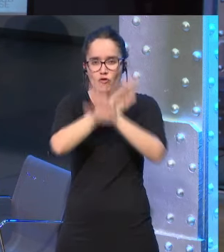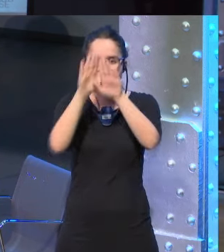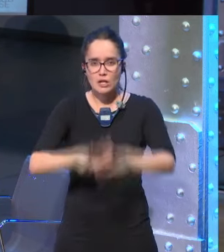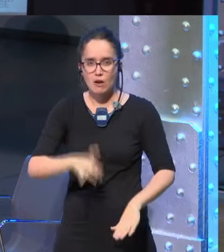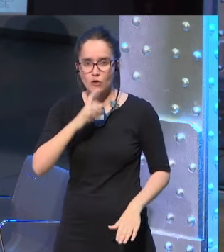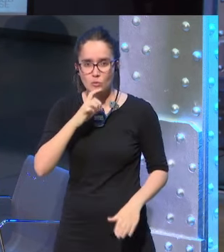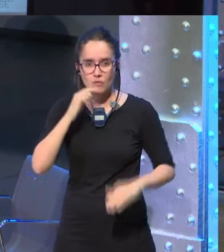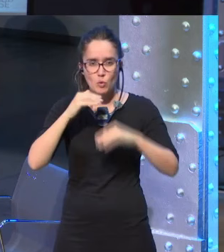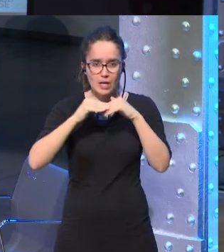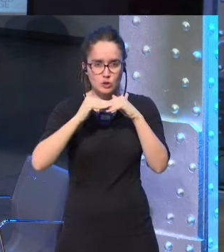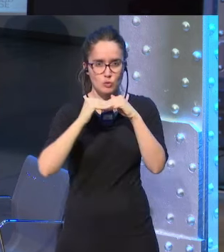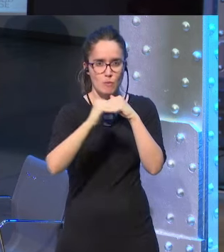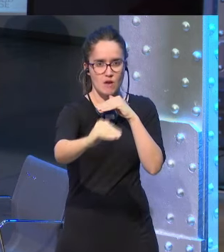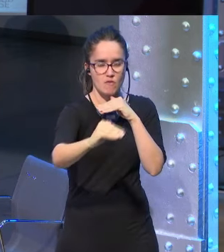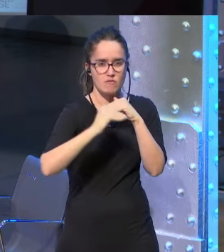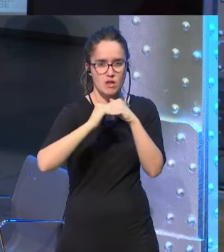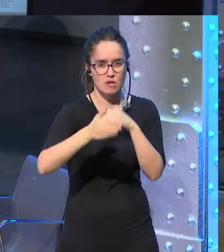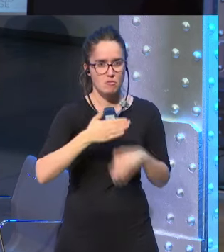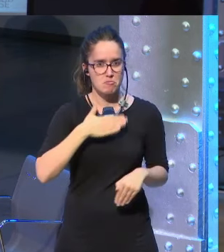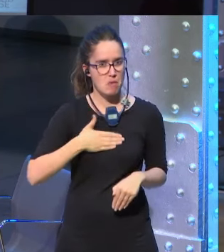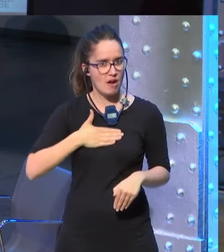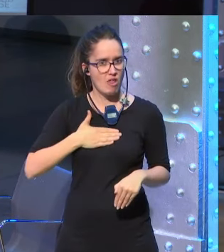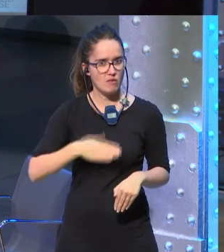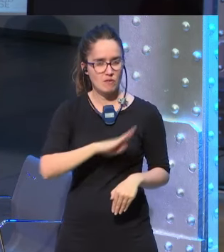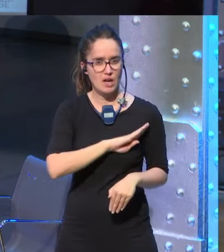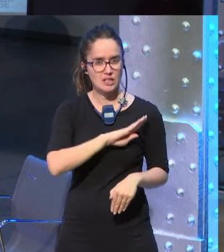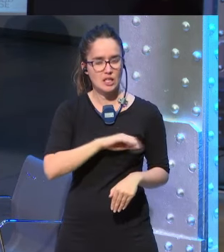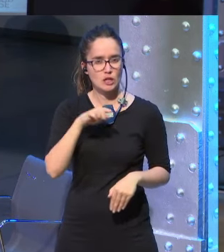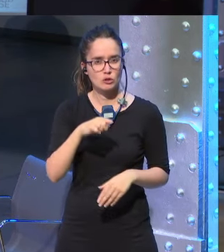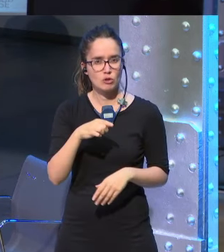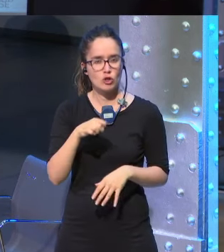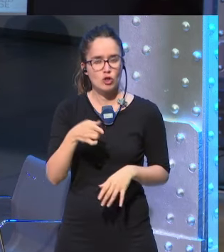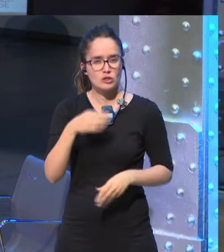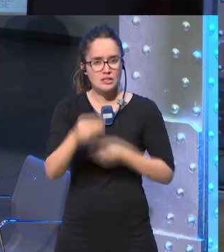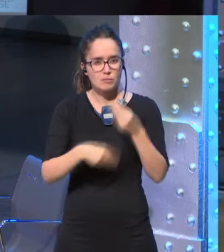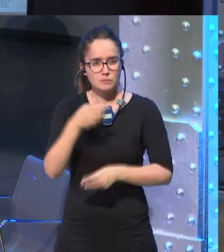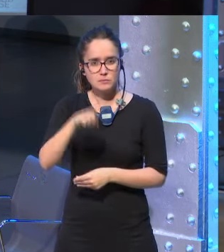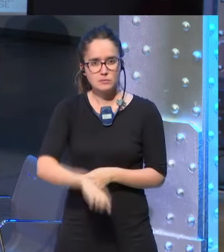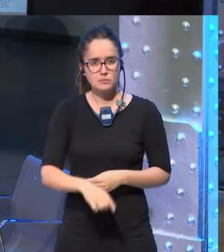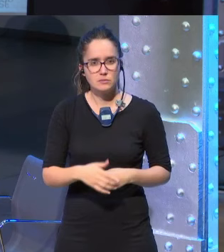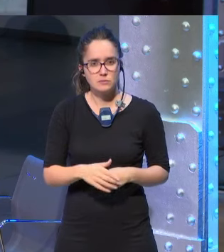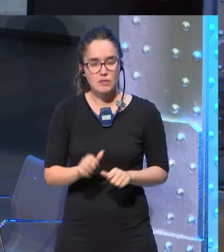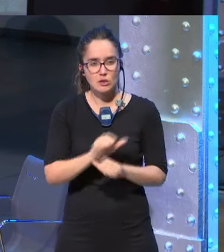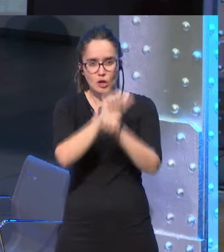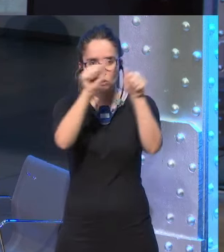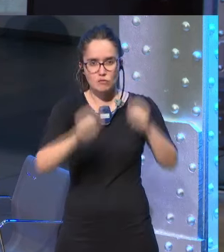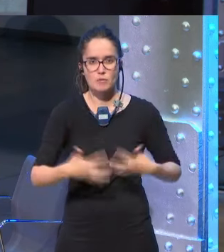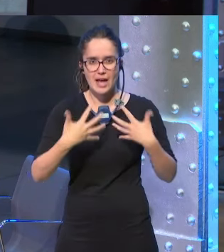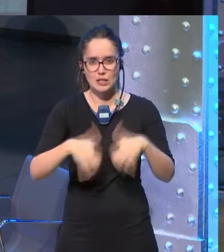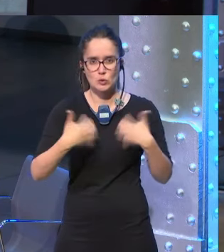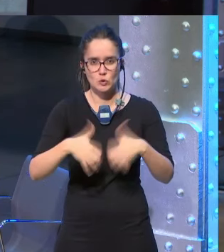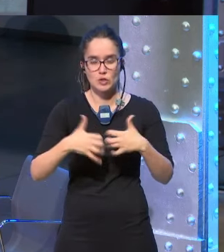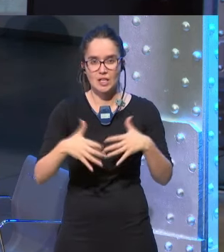We're almost at an kind of an industrial level. Again, you don't need any formwork to produce these forms,